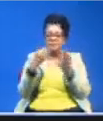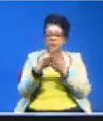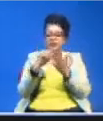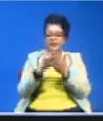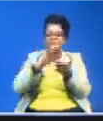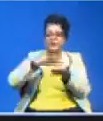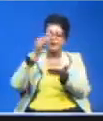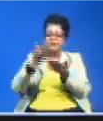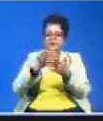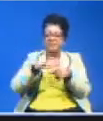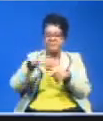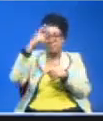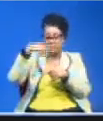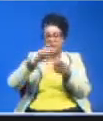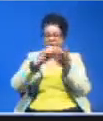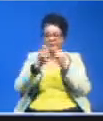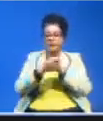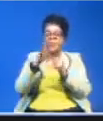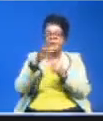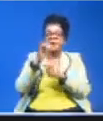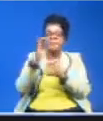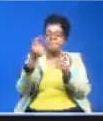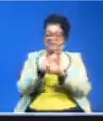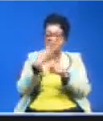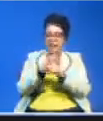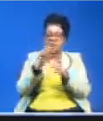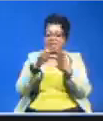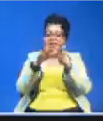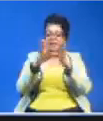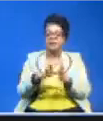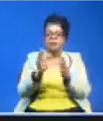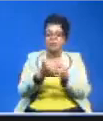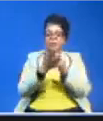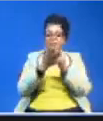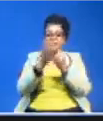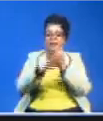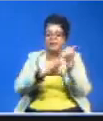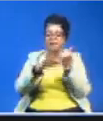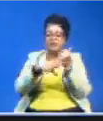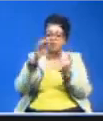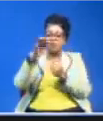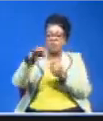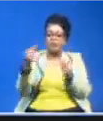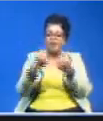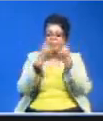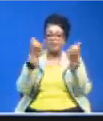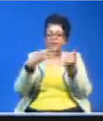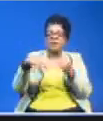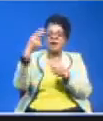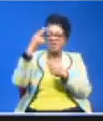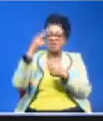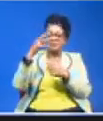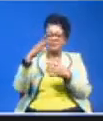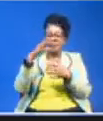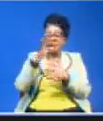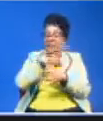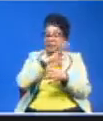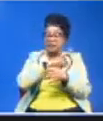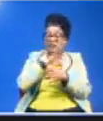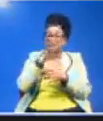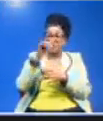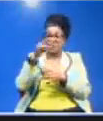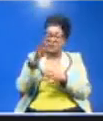following a policy review by the multilateral lender to help countries cope with the impact of high interest rates globally